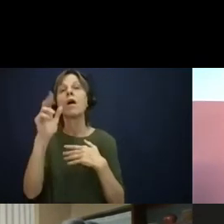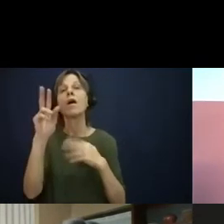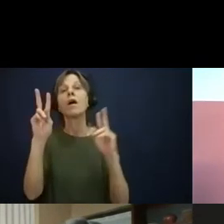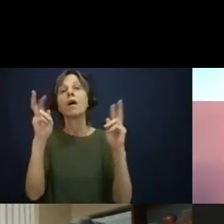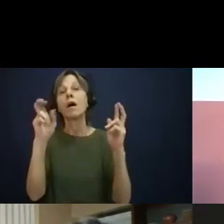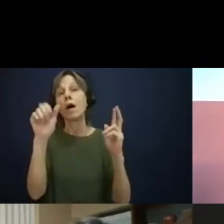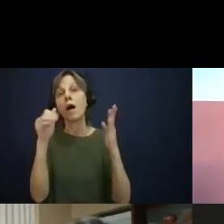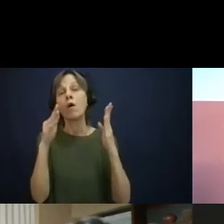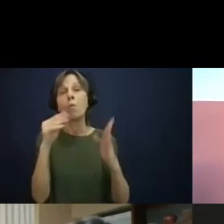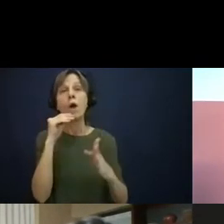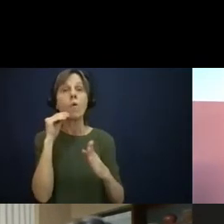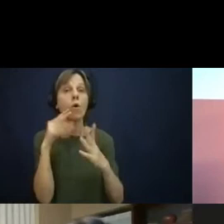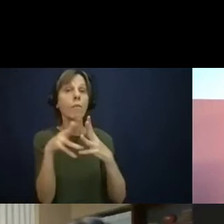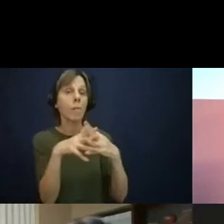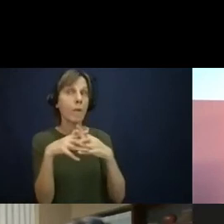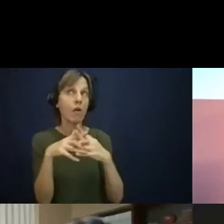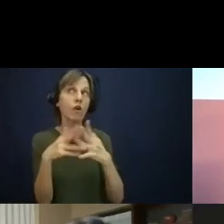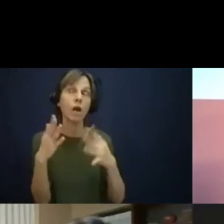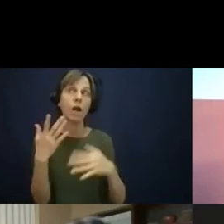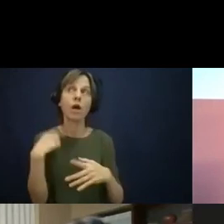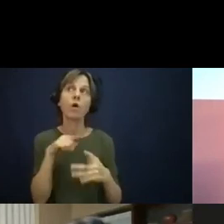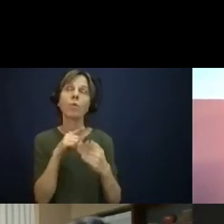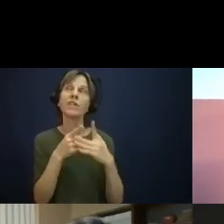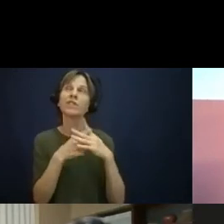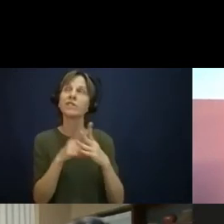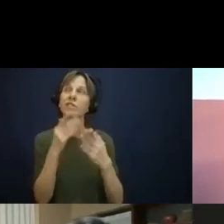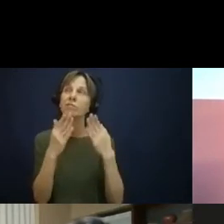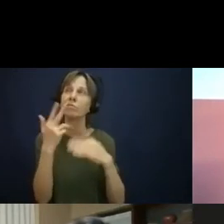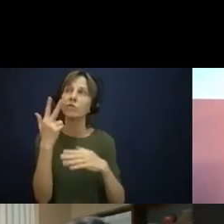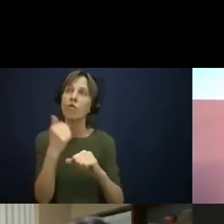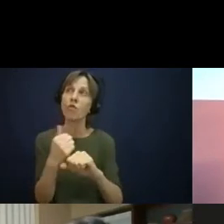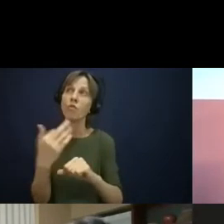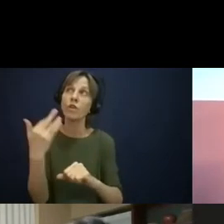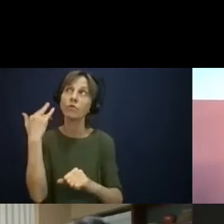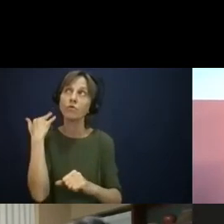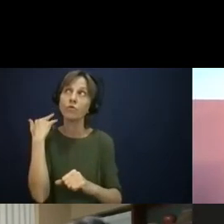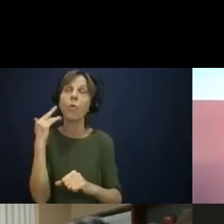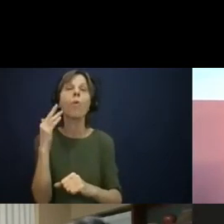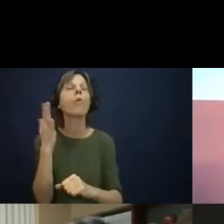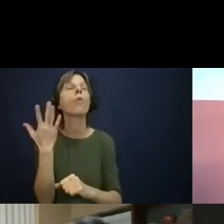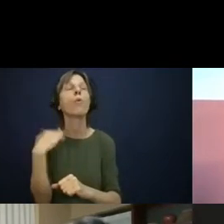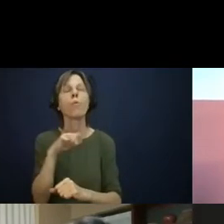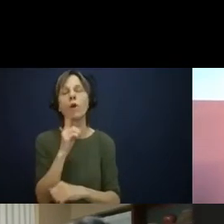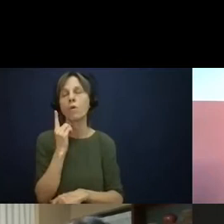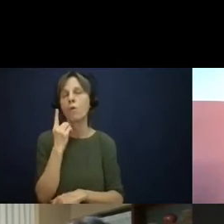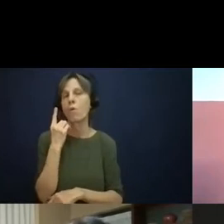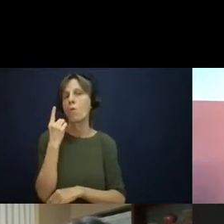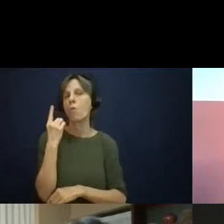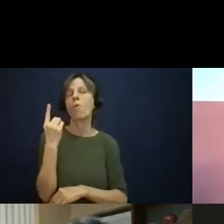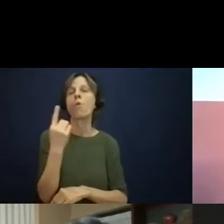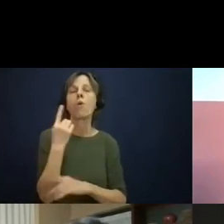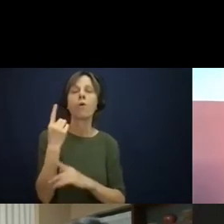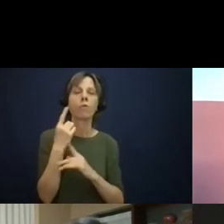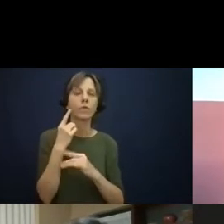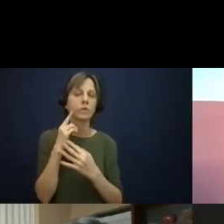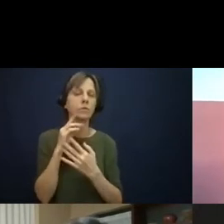we started probably like 3 years ago. Like we've always leaned into young people with